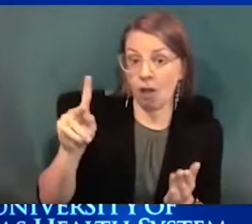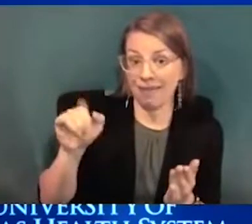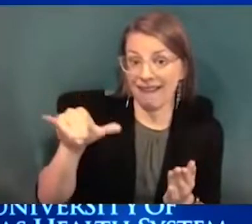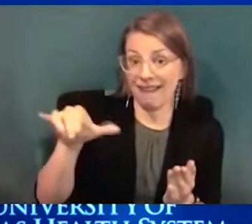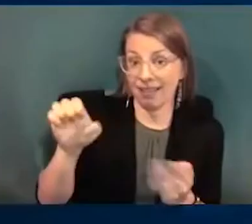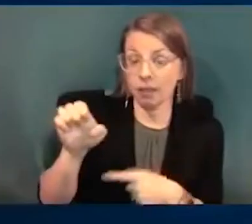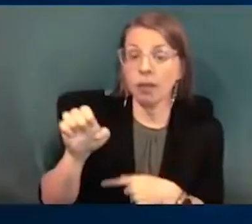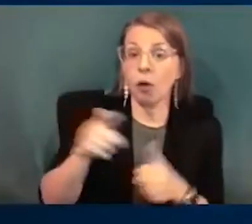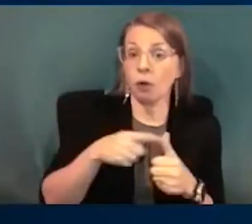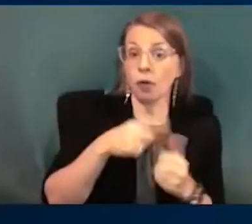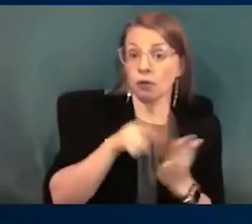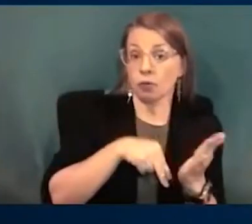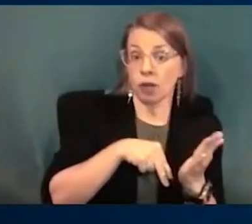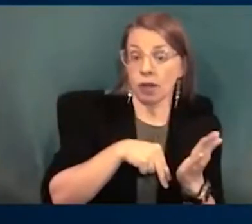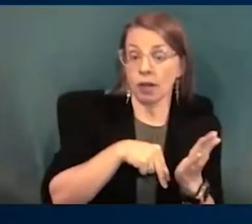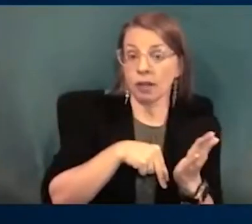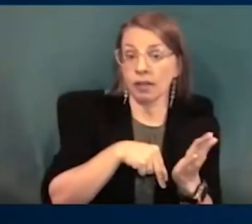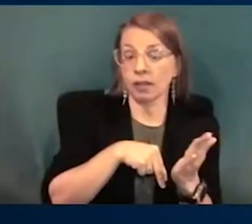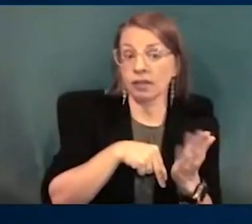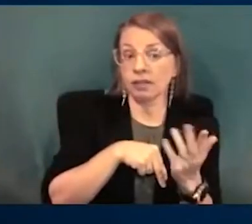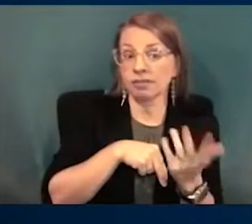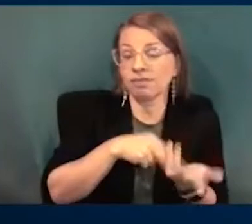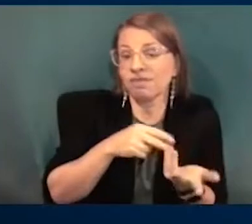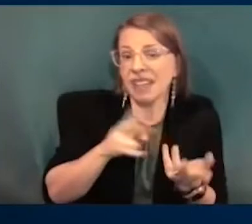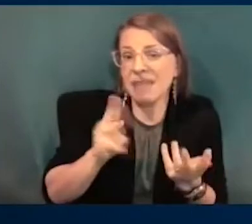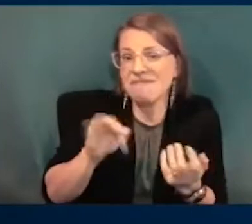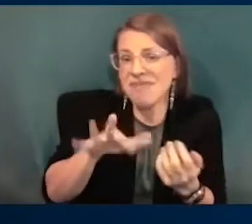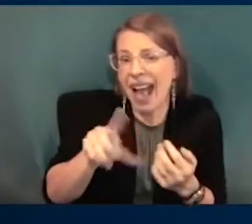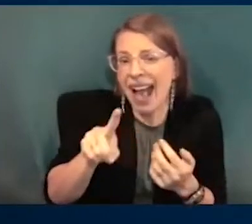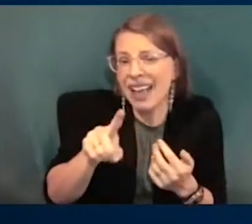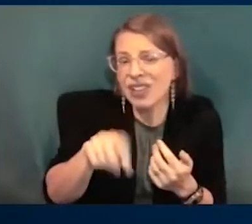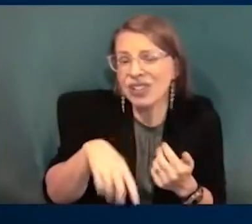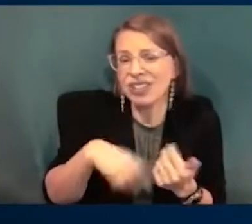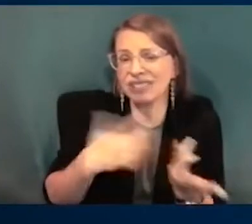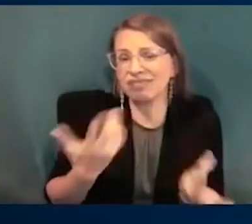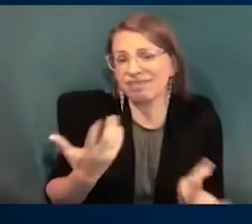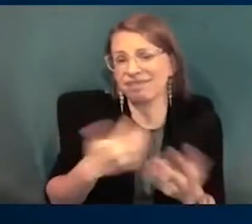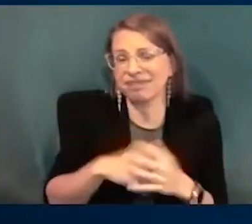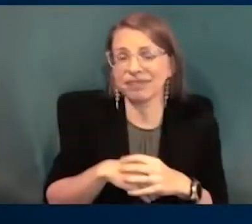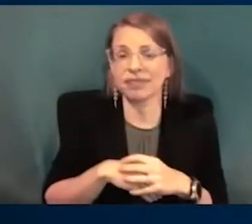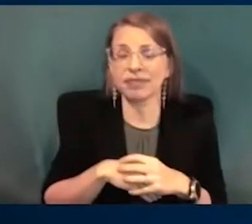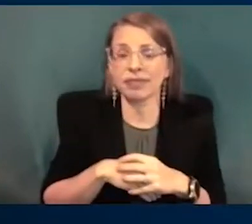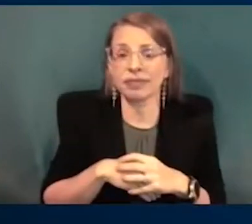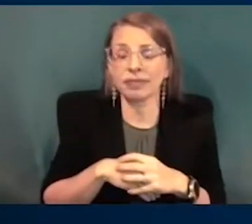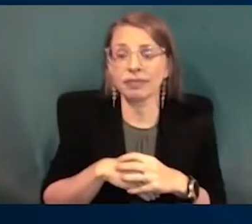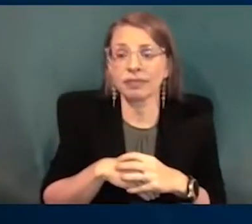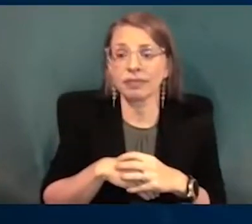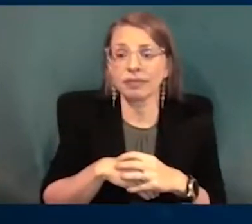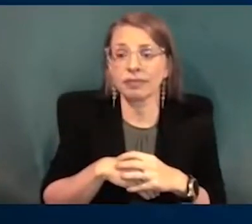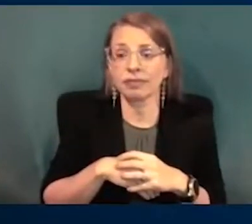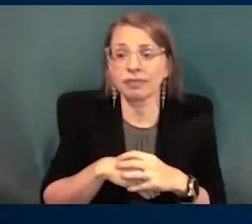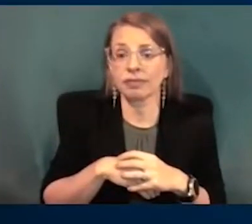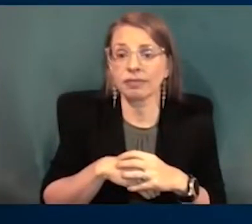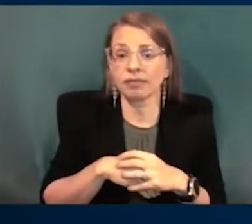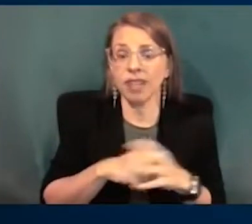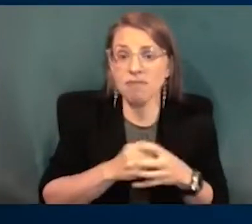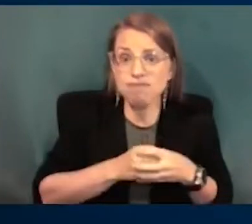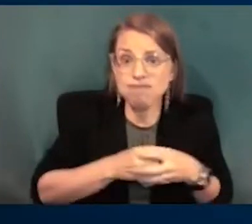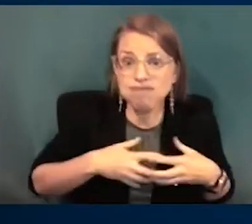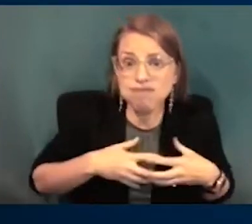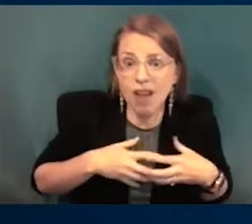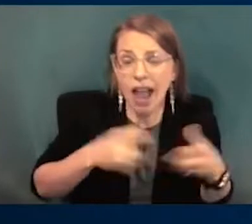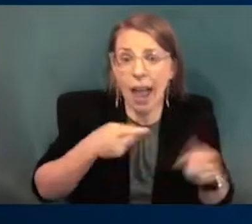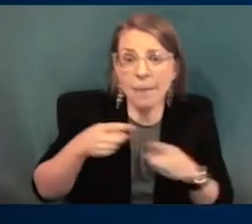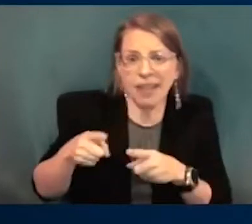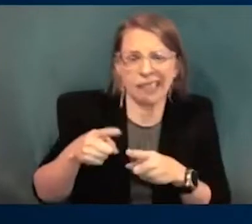first of all, it's self-limited. Second of all, it's very mild. And third, I think the odds of getting it are like one in a I forgot what it